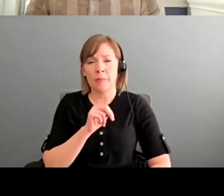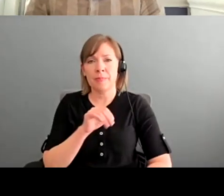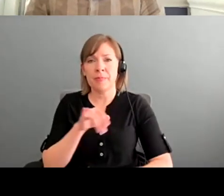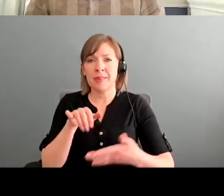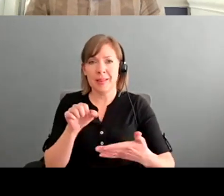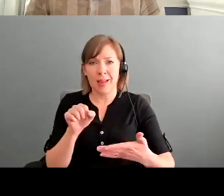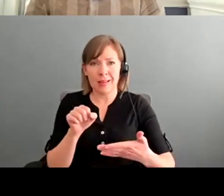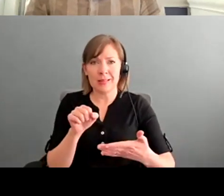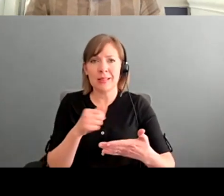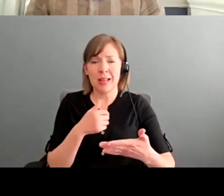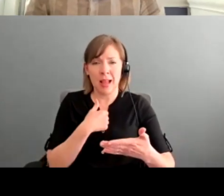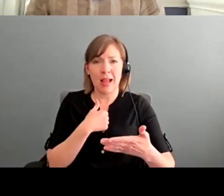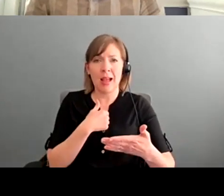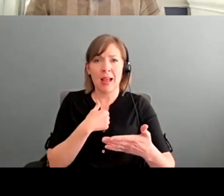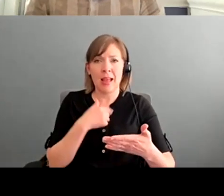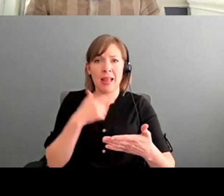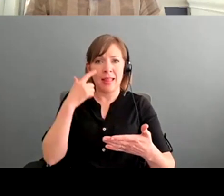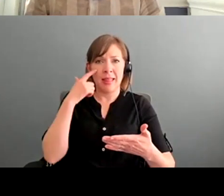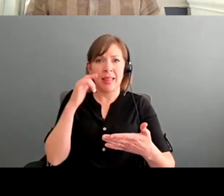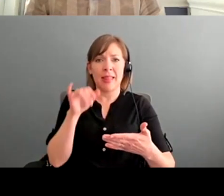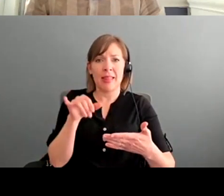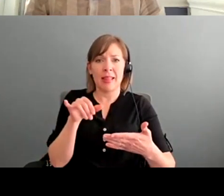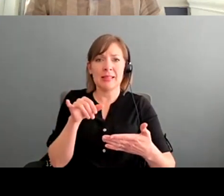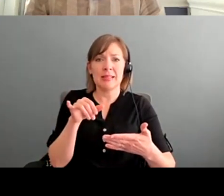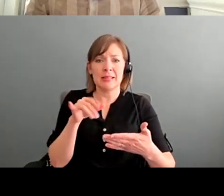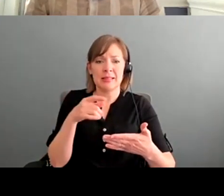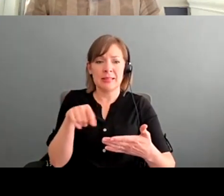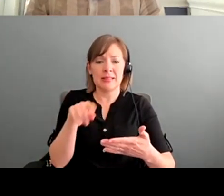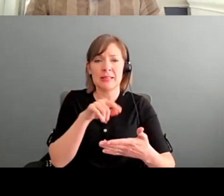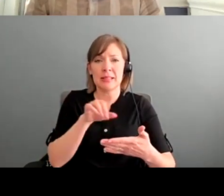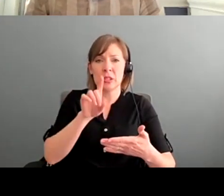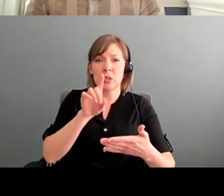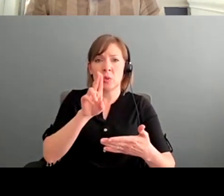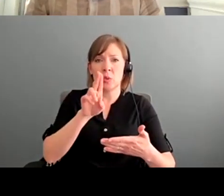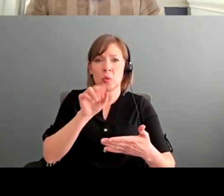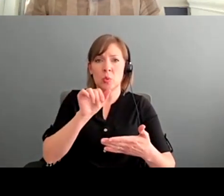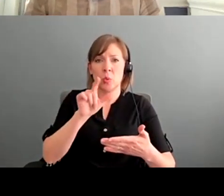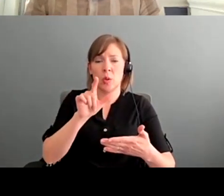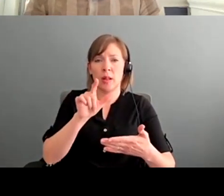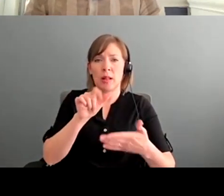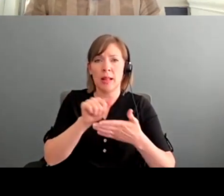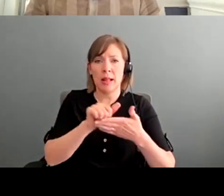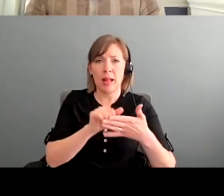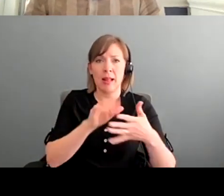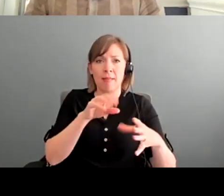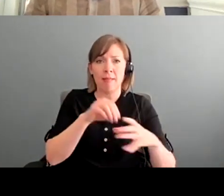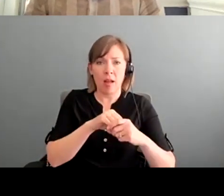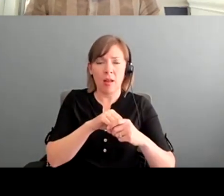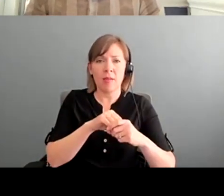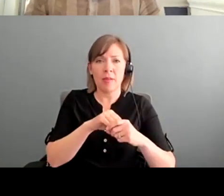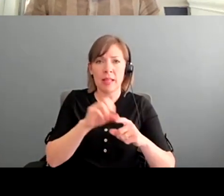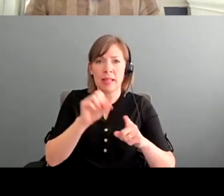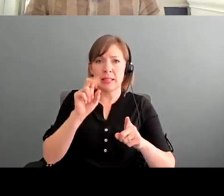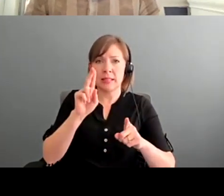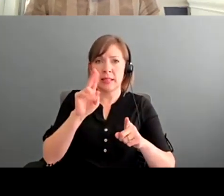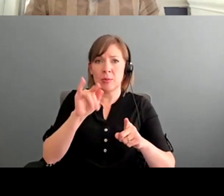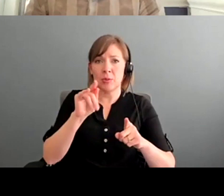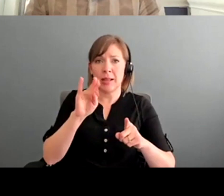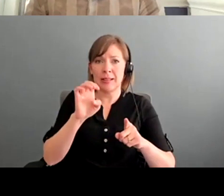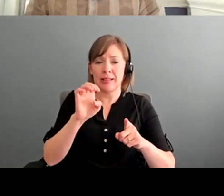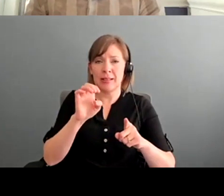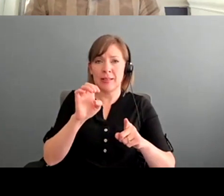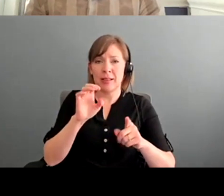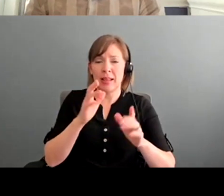I think this dual account of the involving the subjective alienation as well is super